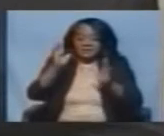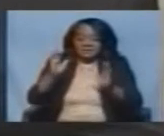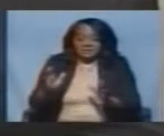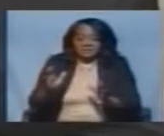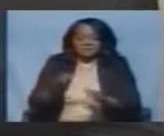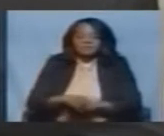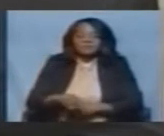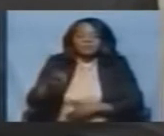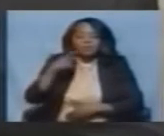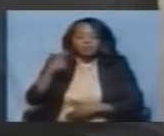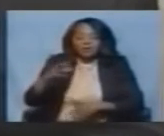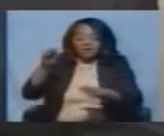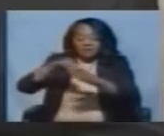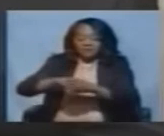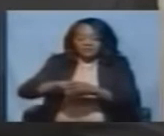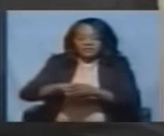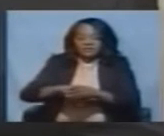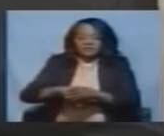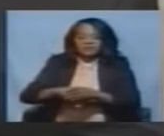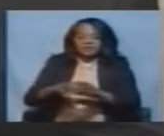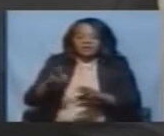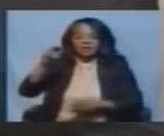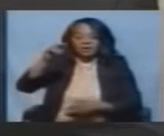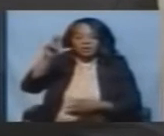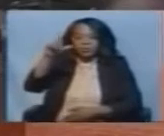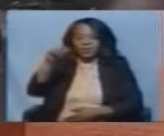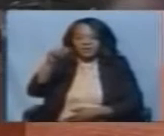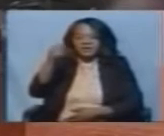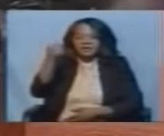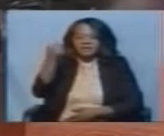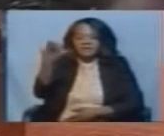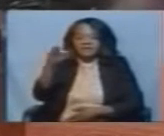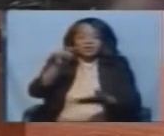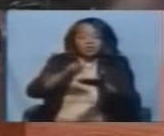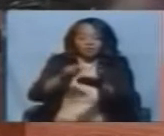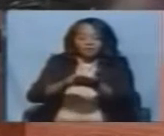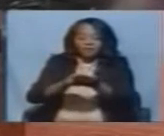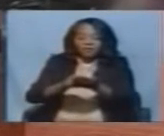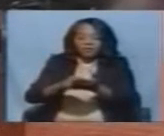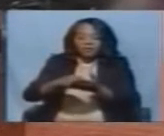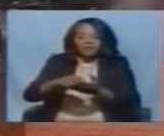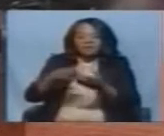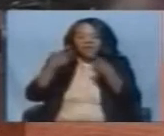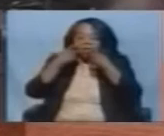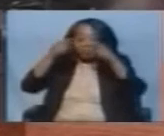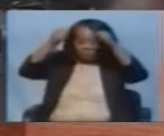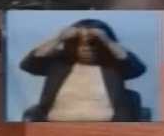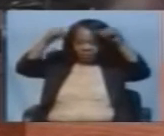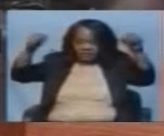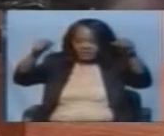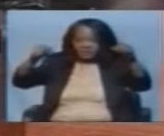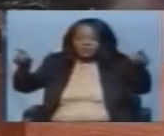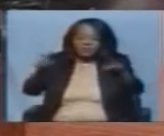maiden speech, a press conference in November 2015, President Lungu noted that public procurement in Zambia is riddled with